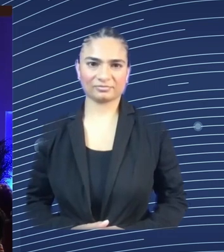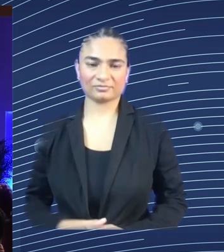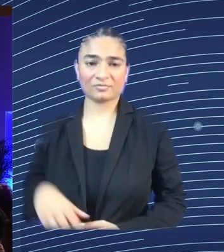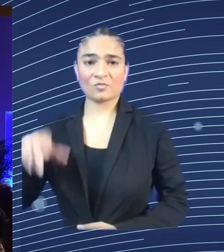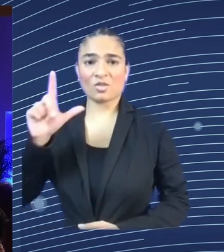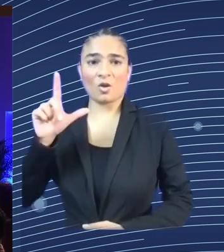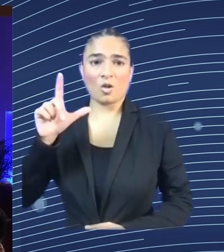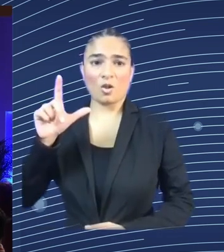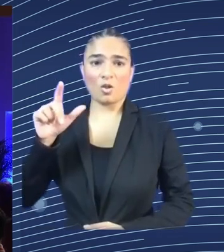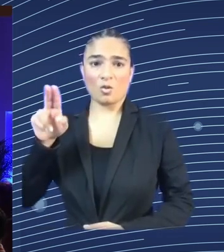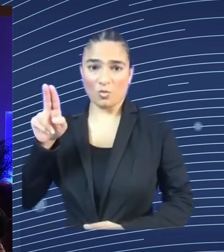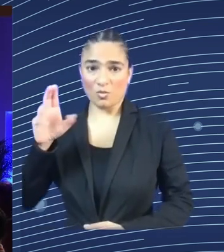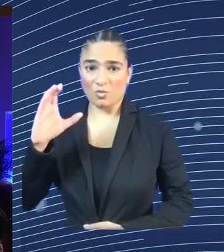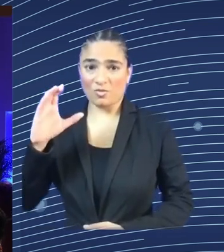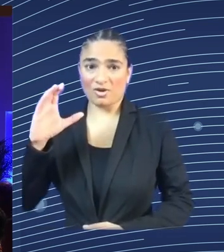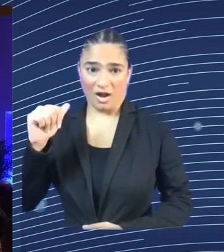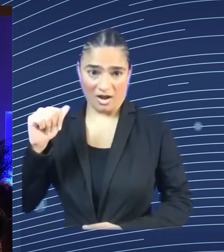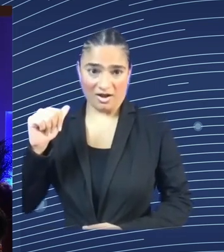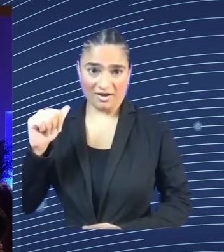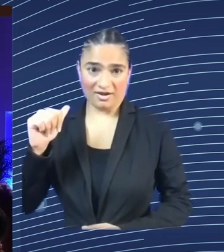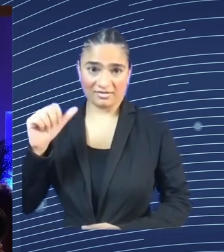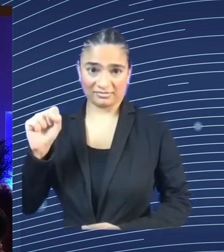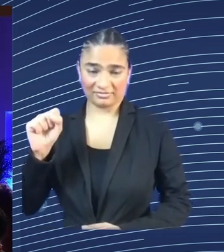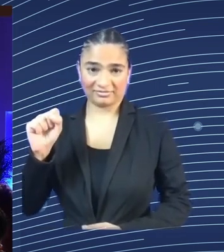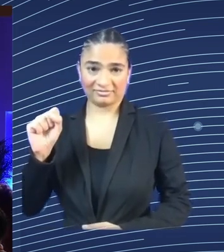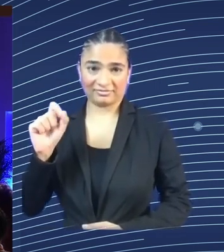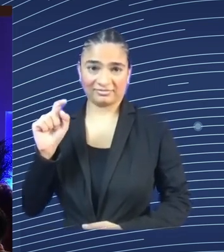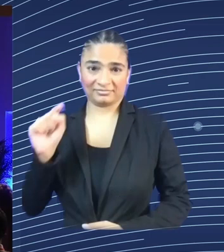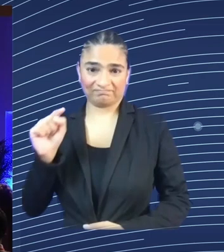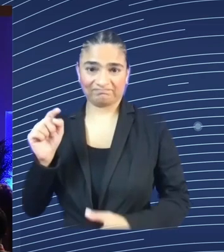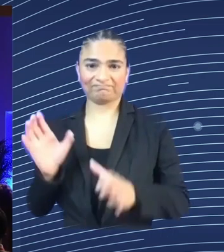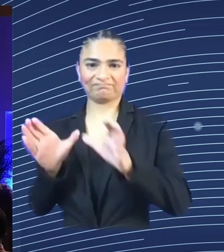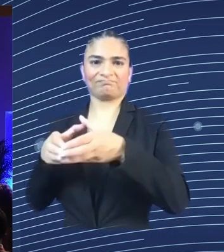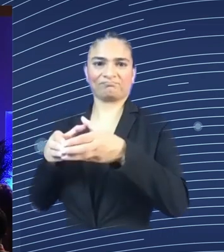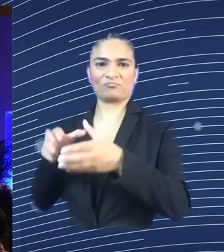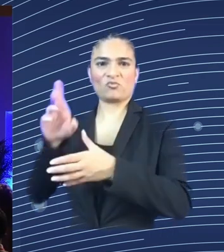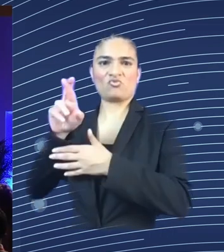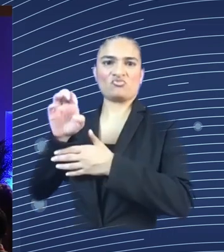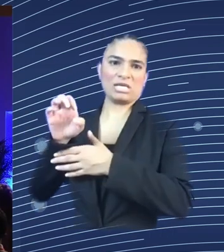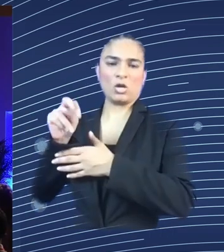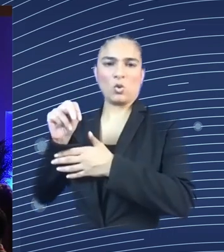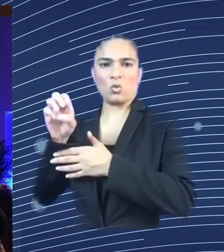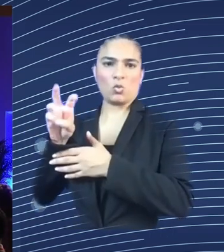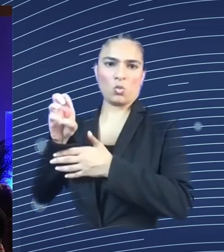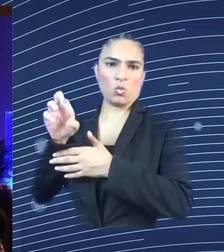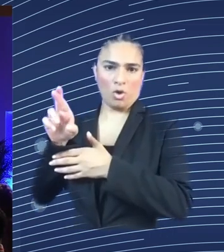Ms. De Salsa. Mireia. Yeah. So, specifically on human